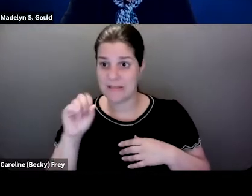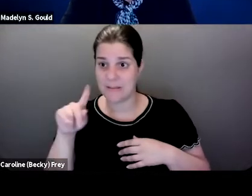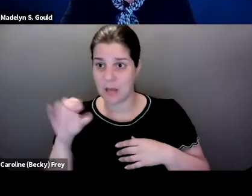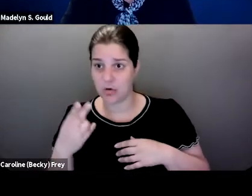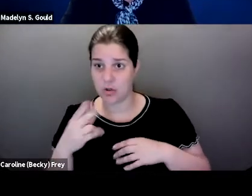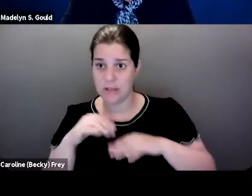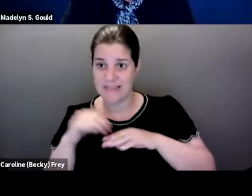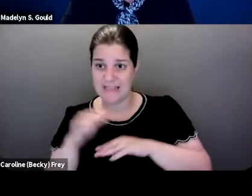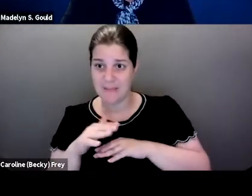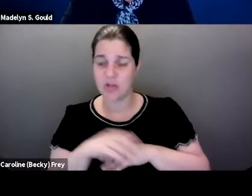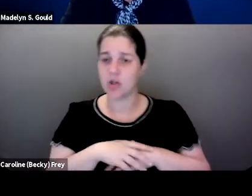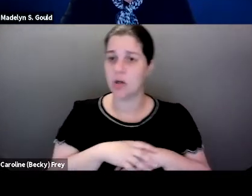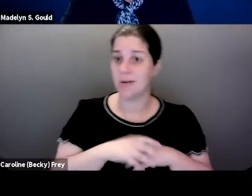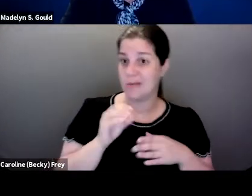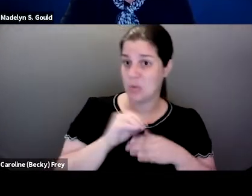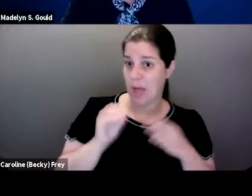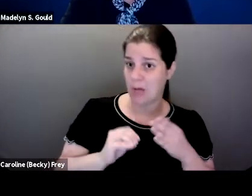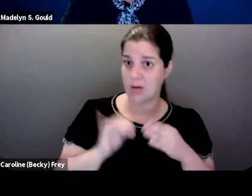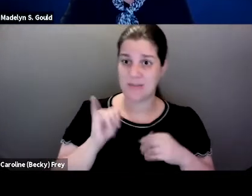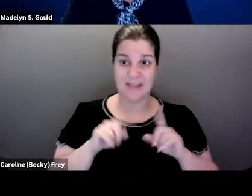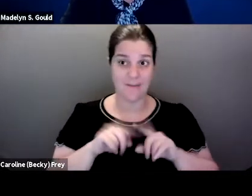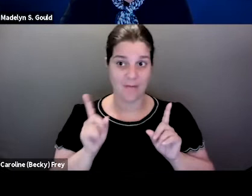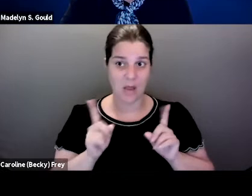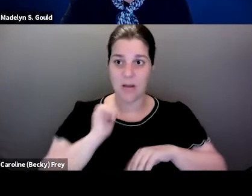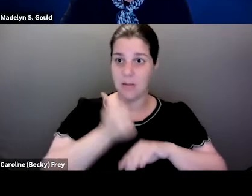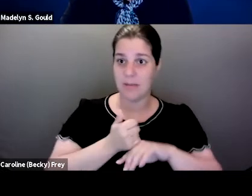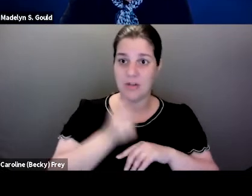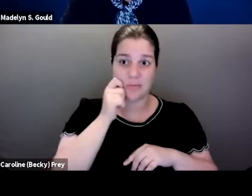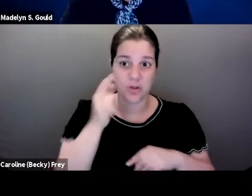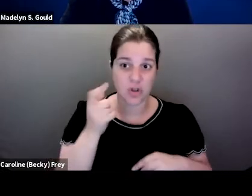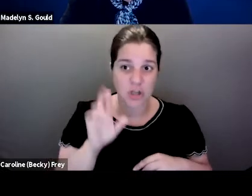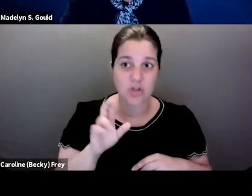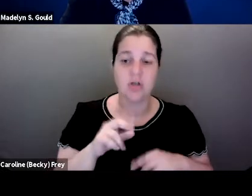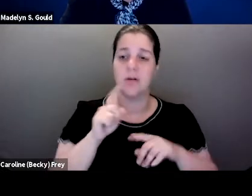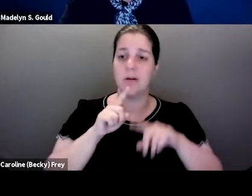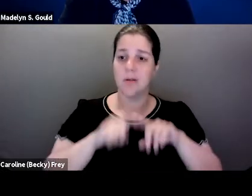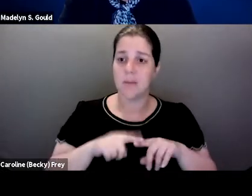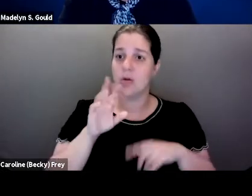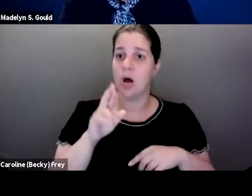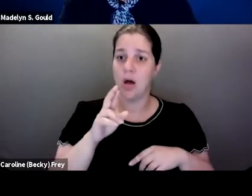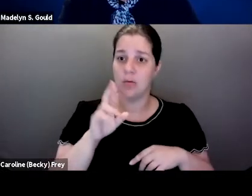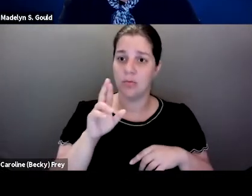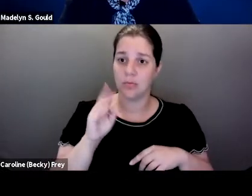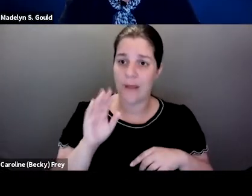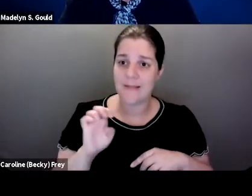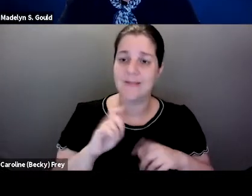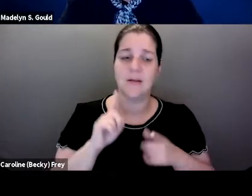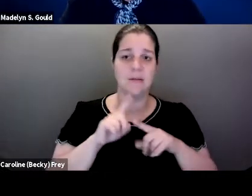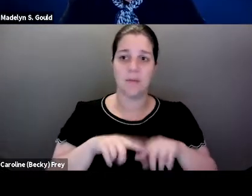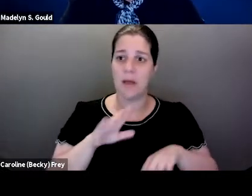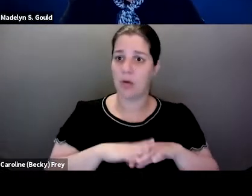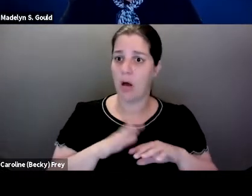for different ethnic and racial and gender groups? And so that as we go forward, the